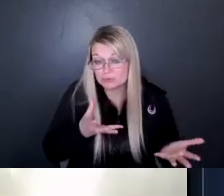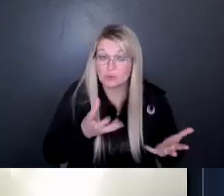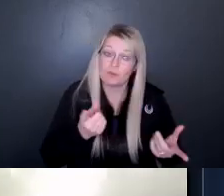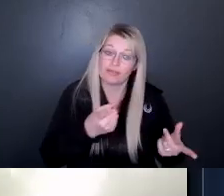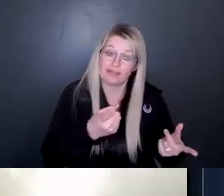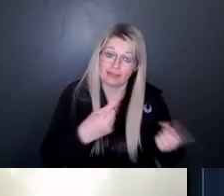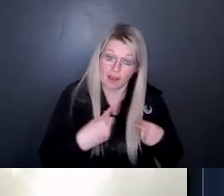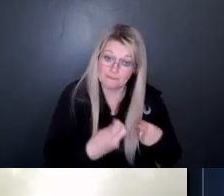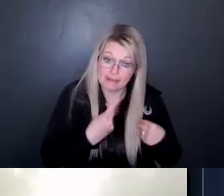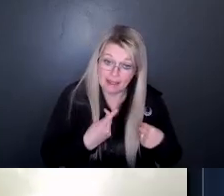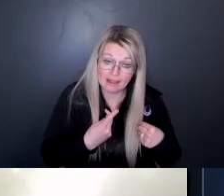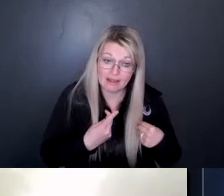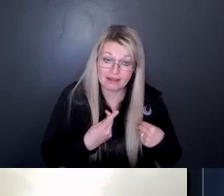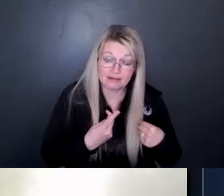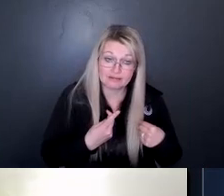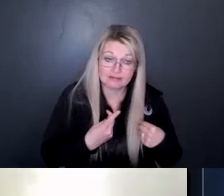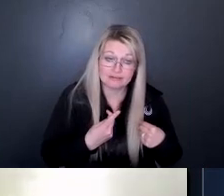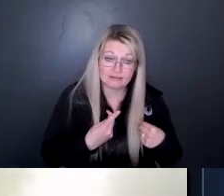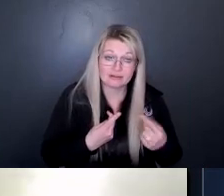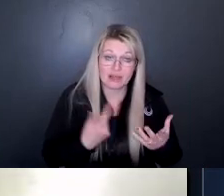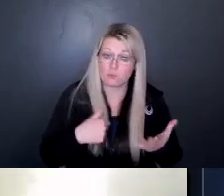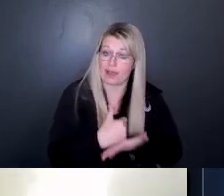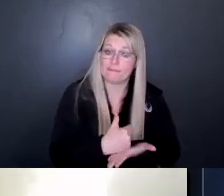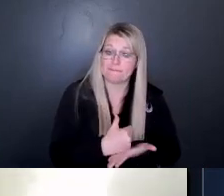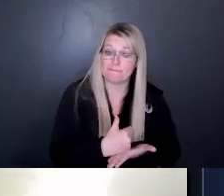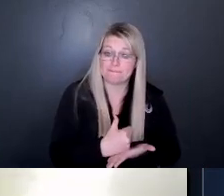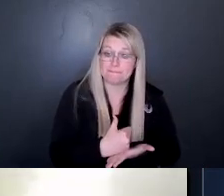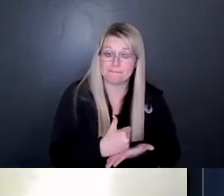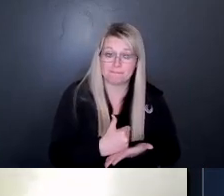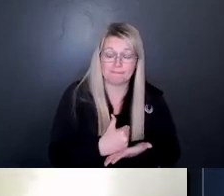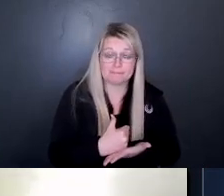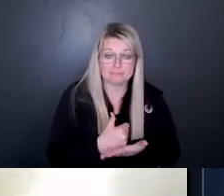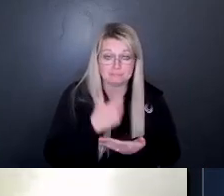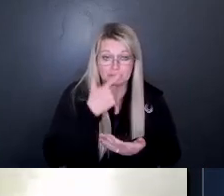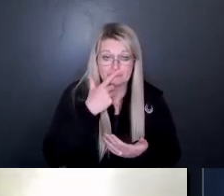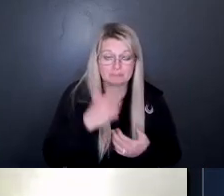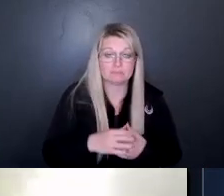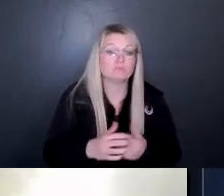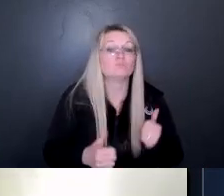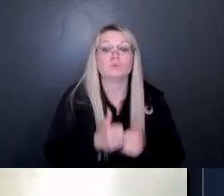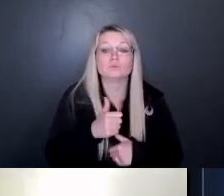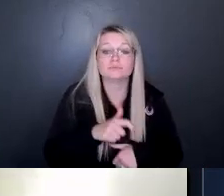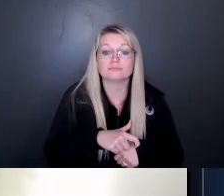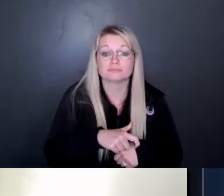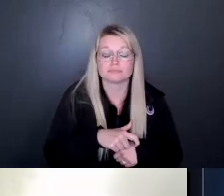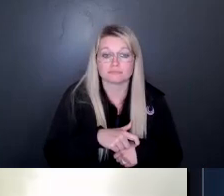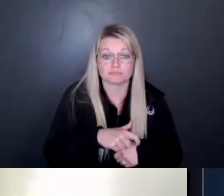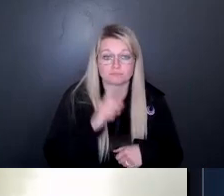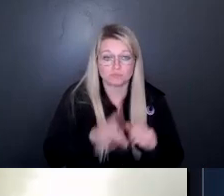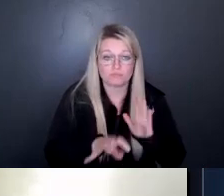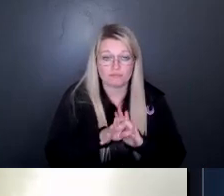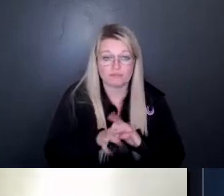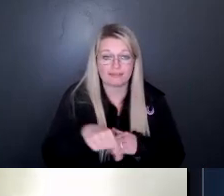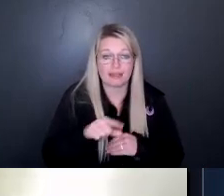then we help them. And at most, you find that they become